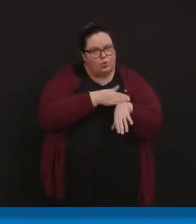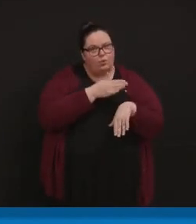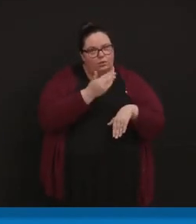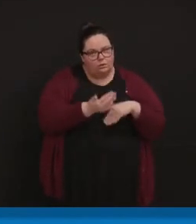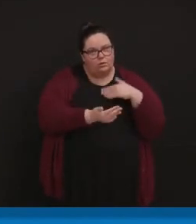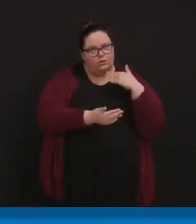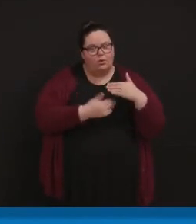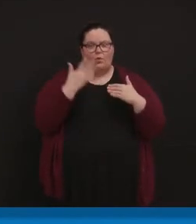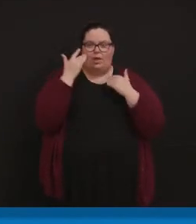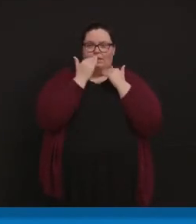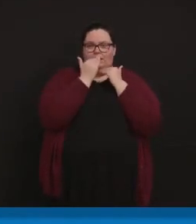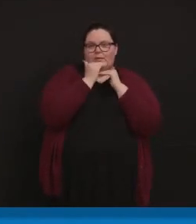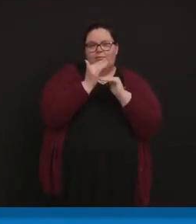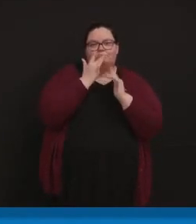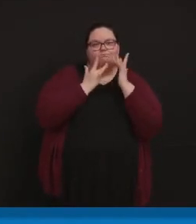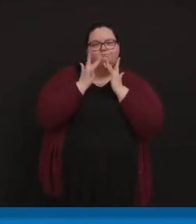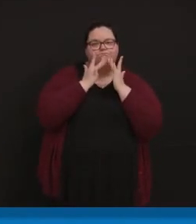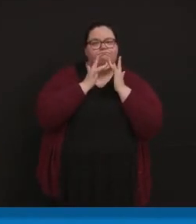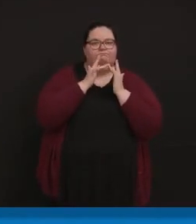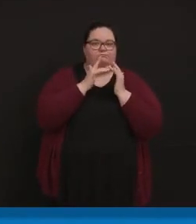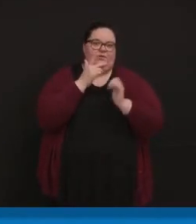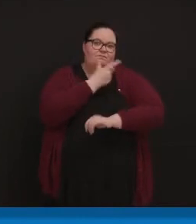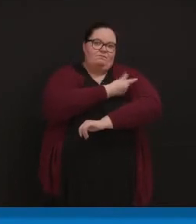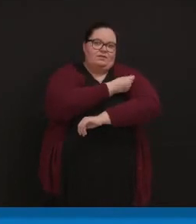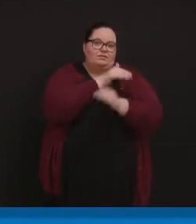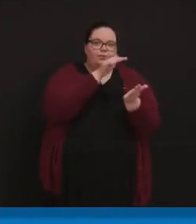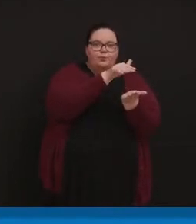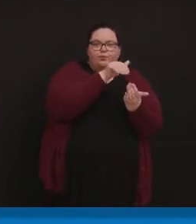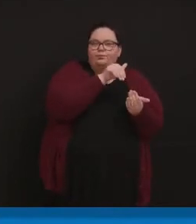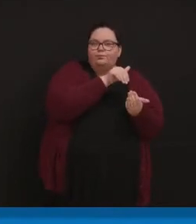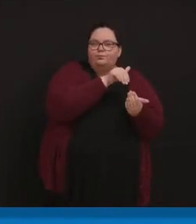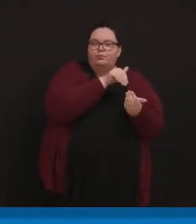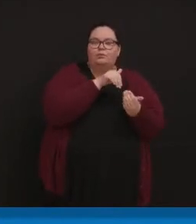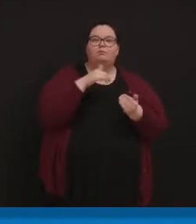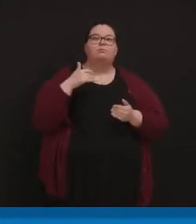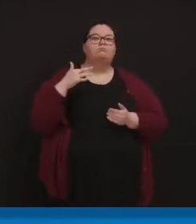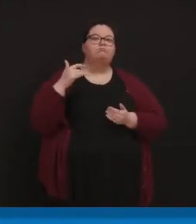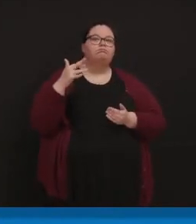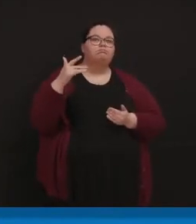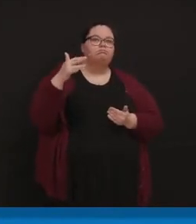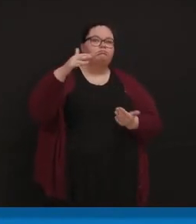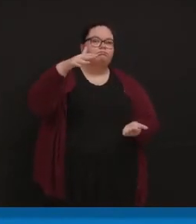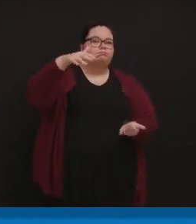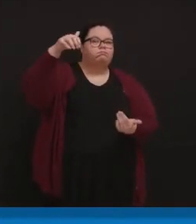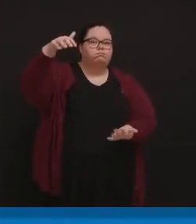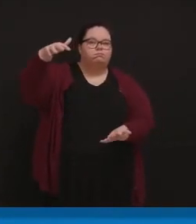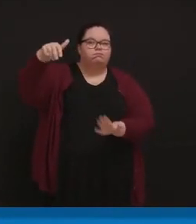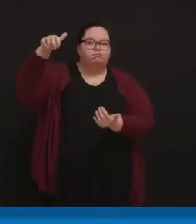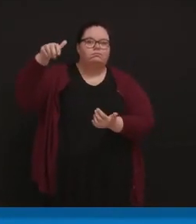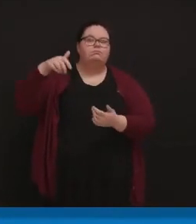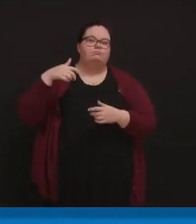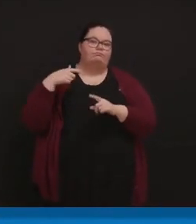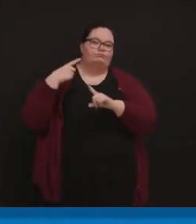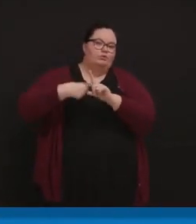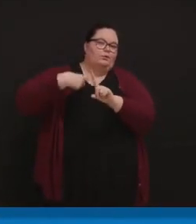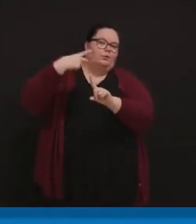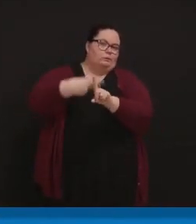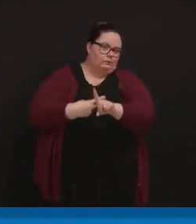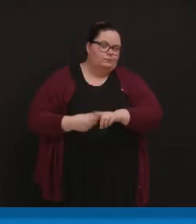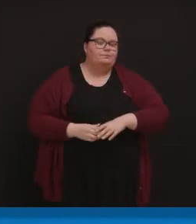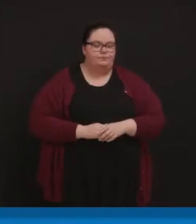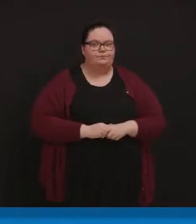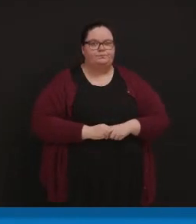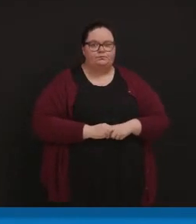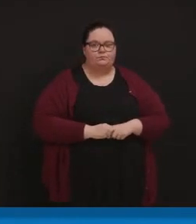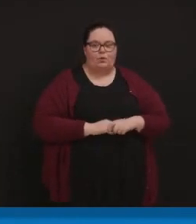there is such a limited supply of vaccines right now, but there will be a bigger supply over the course of the next several months. We